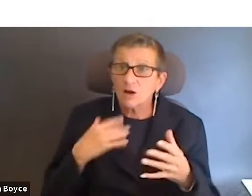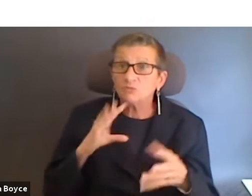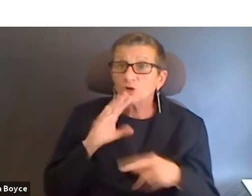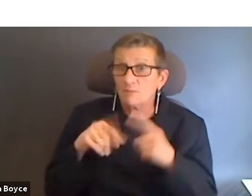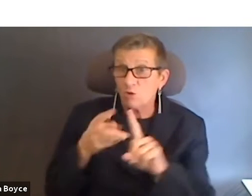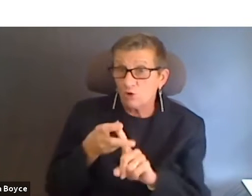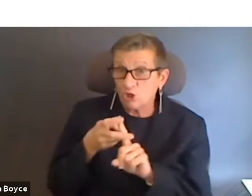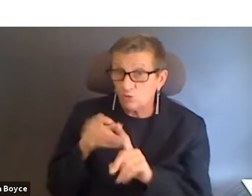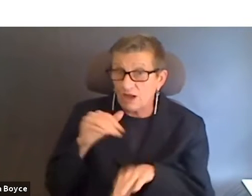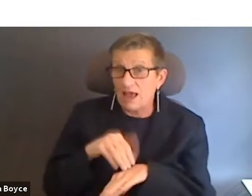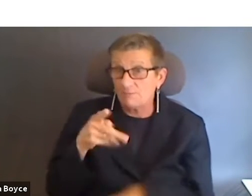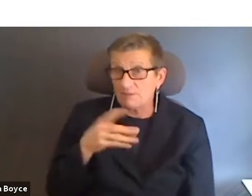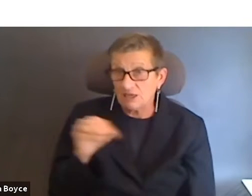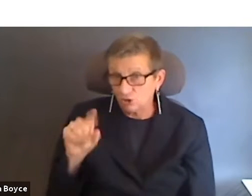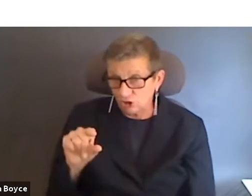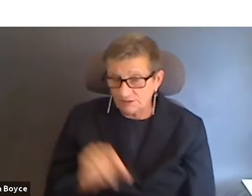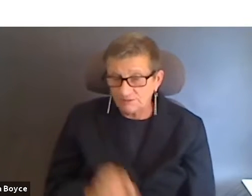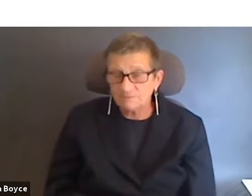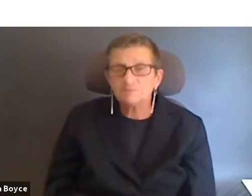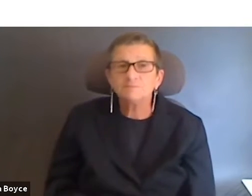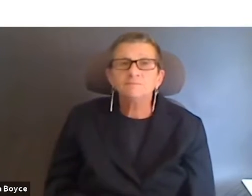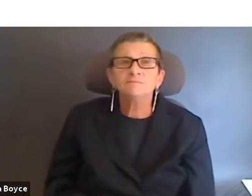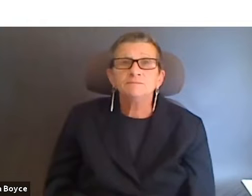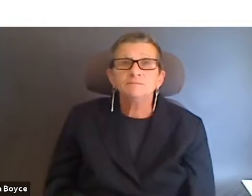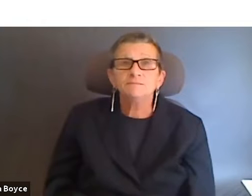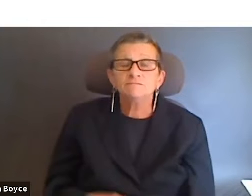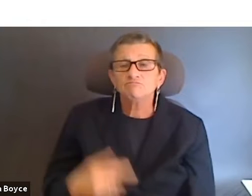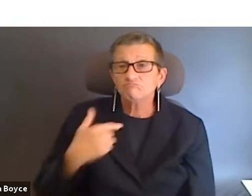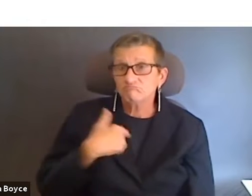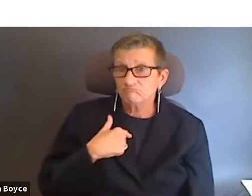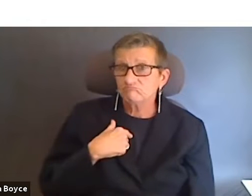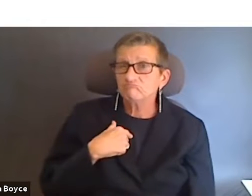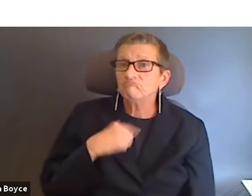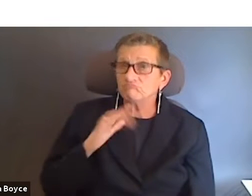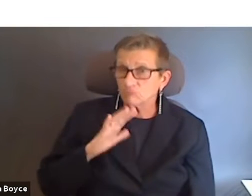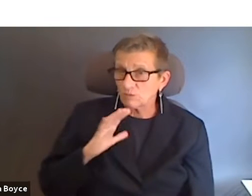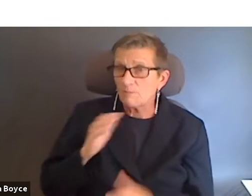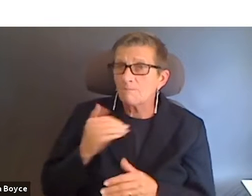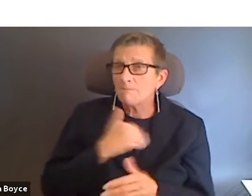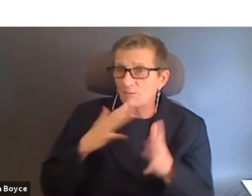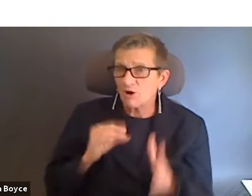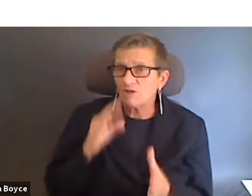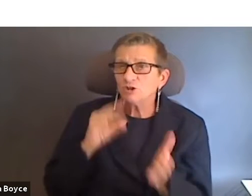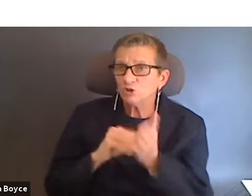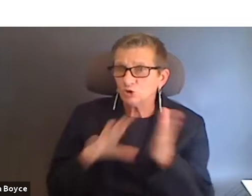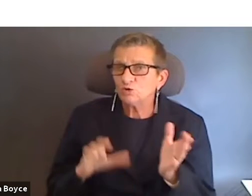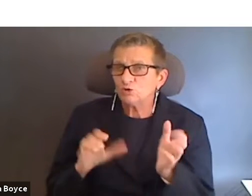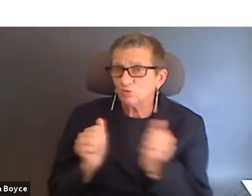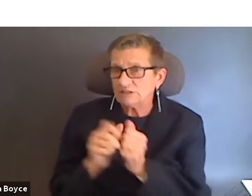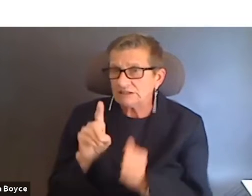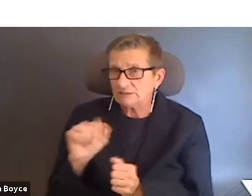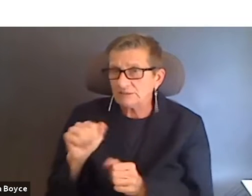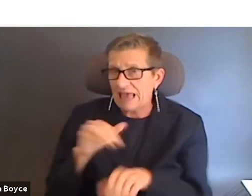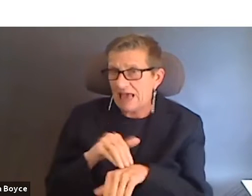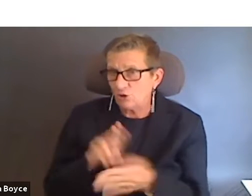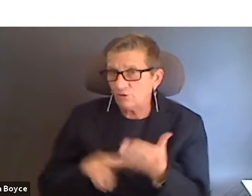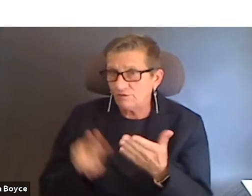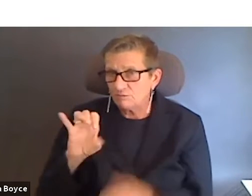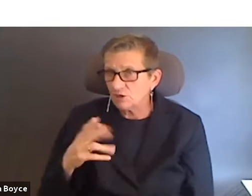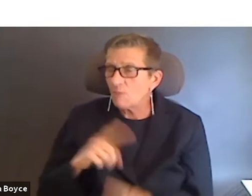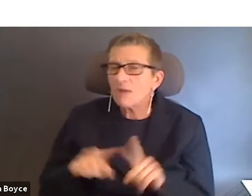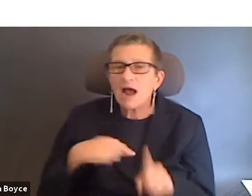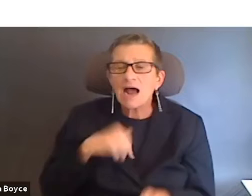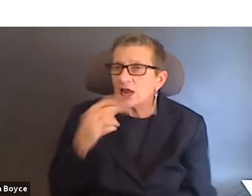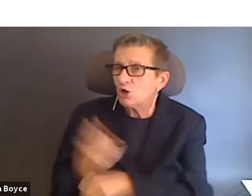at P&G, I was a member of Students with Disabilities at Michigan, but I did not use it as